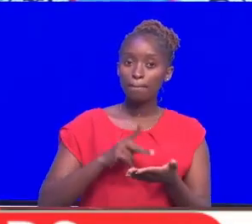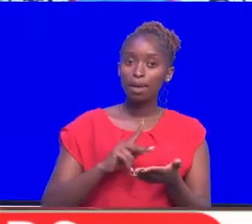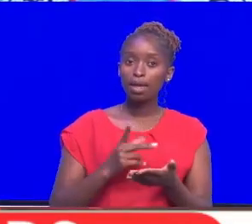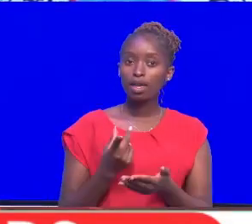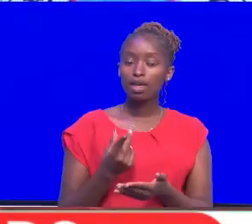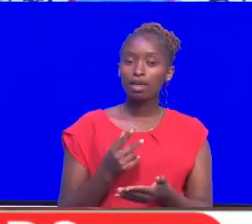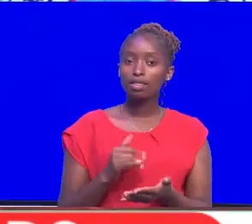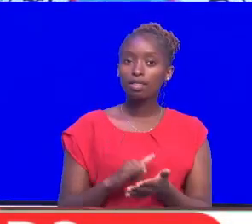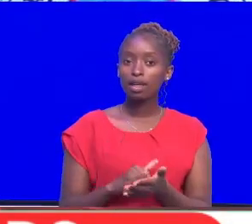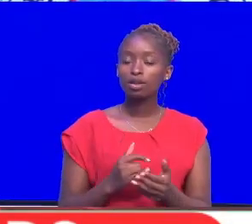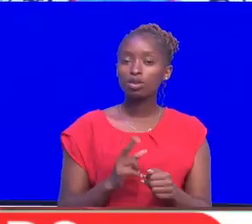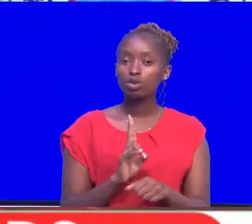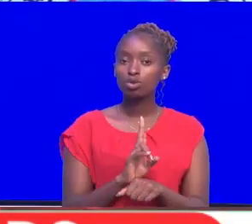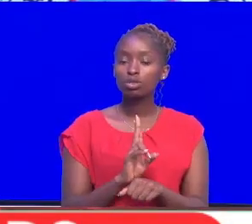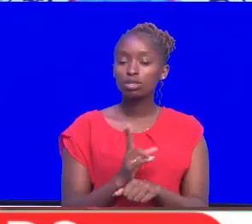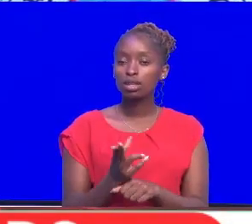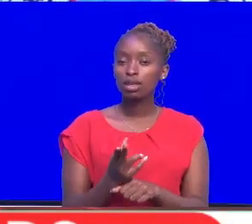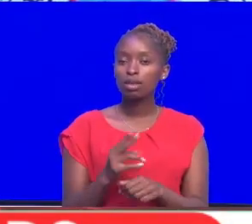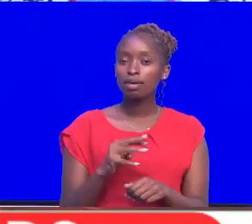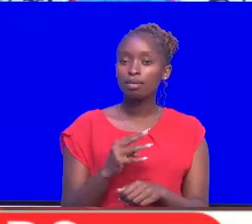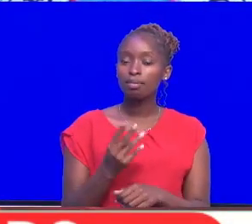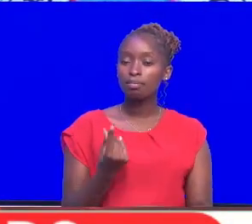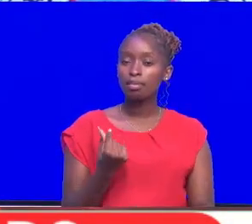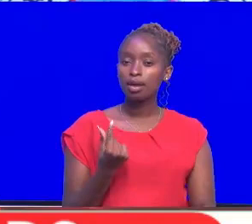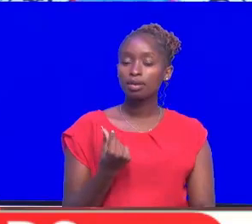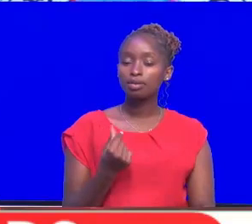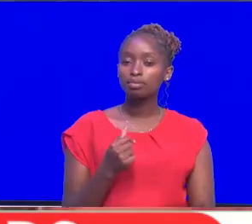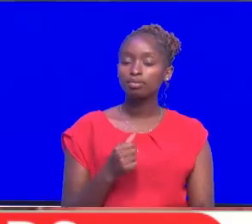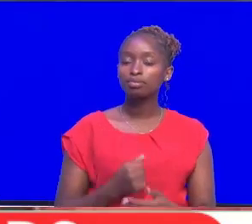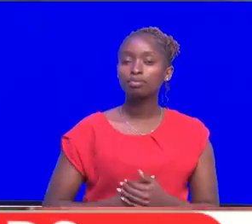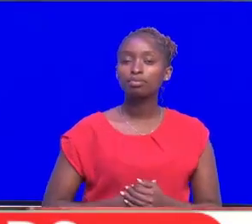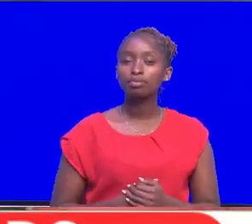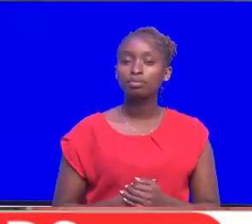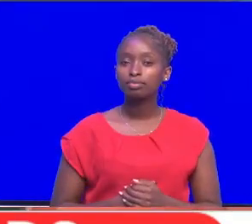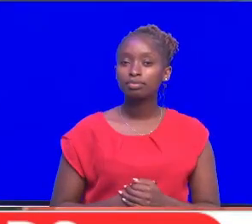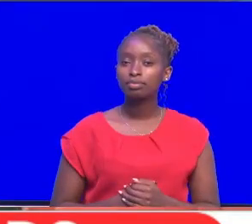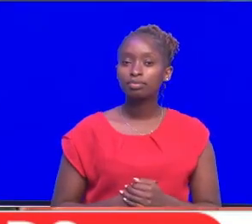using mobile money. Kisewa Emery with the details.